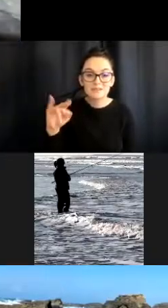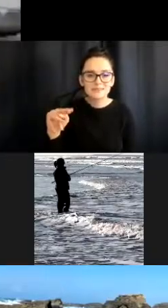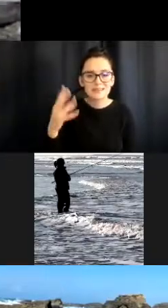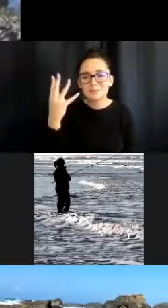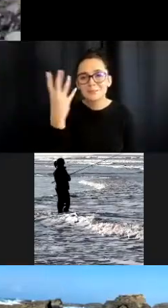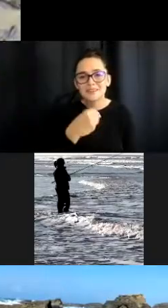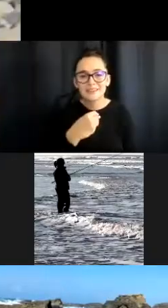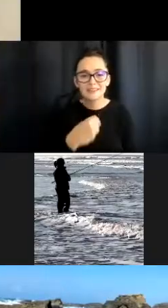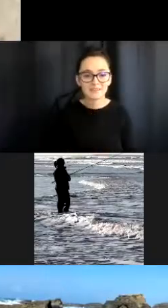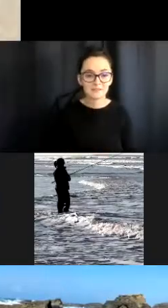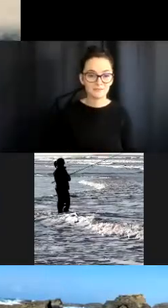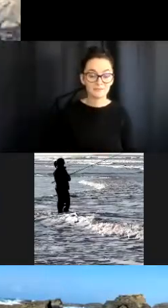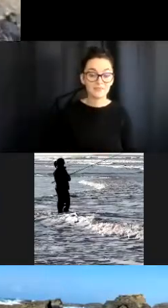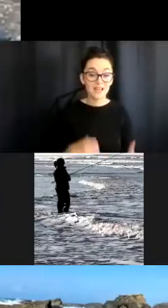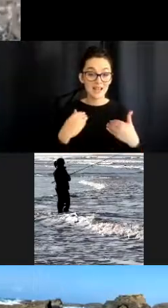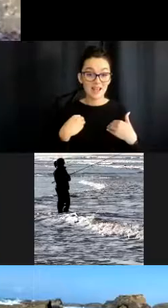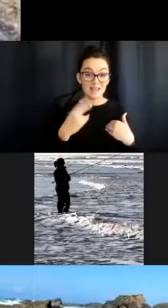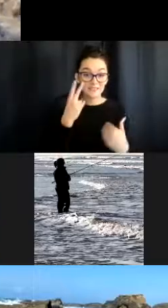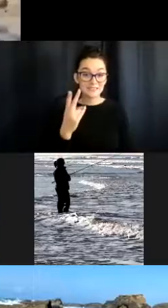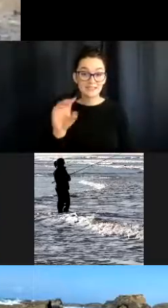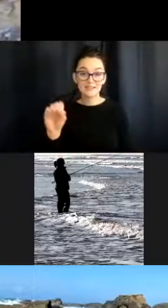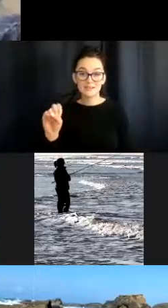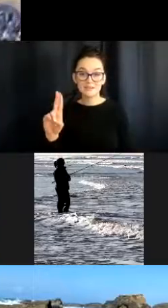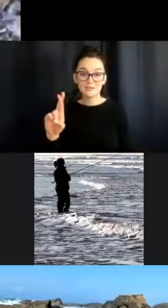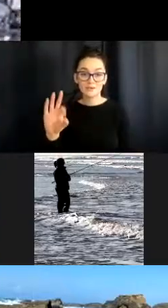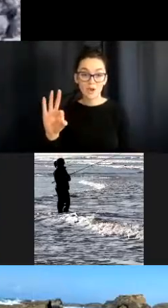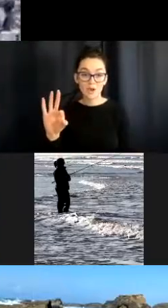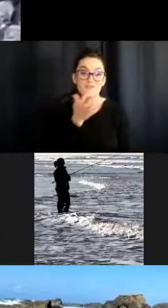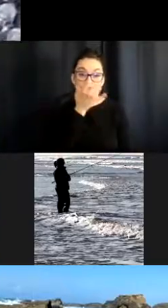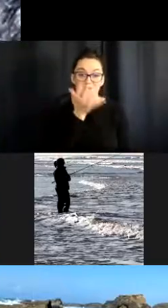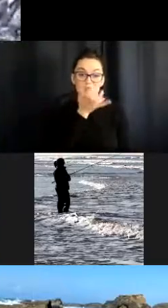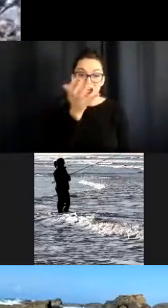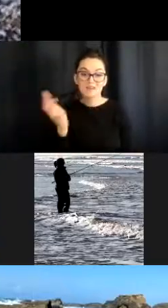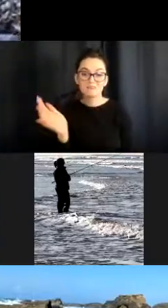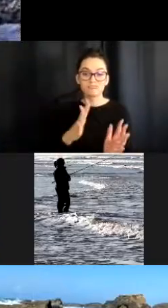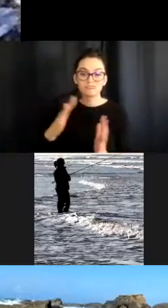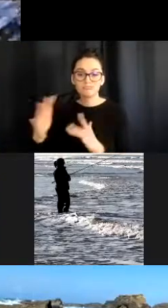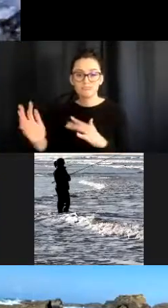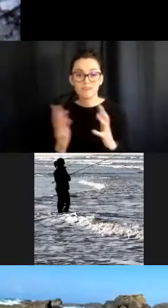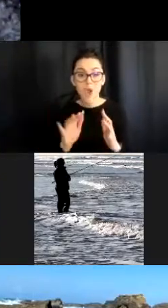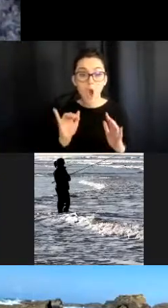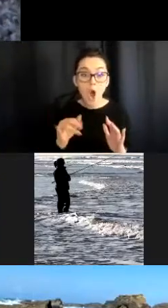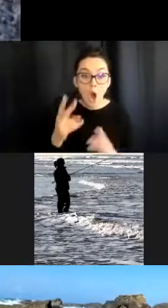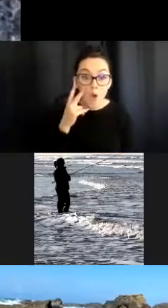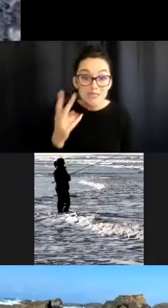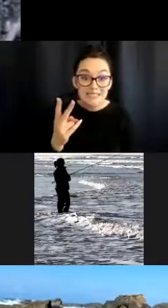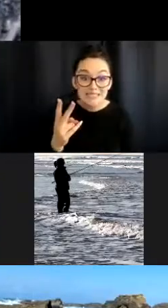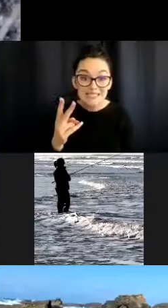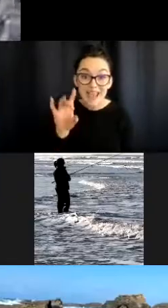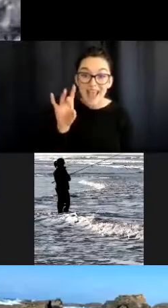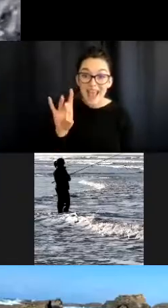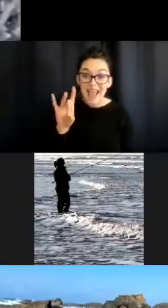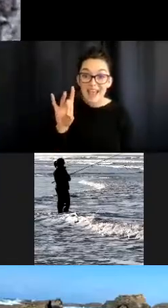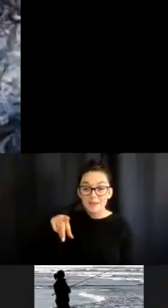And then we have here surf grass. And then, oh my goodness, look at this. It has 8 plates. That's a